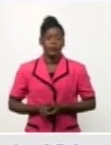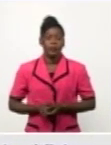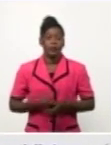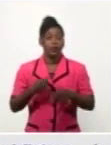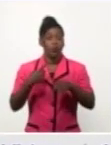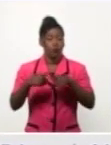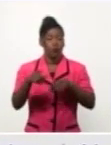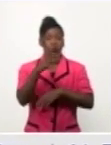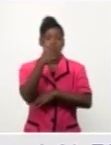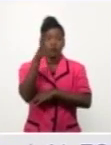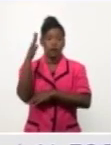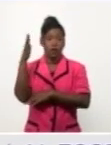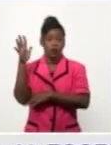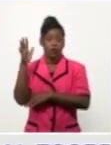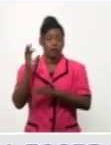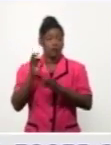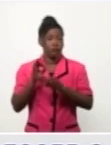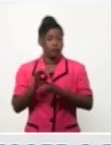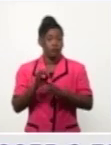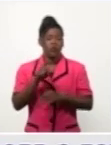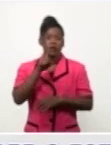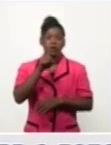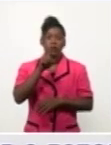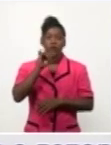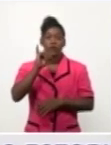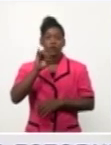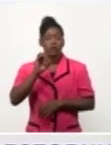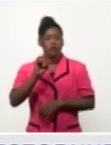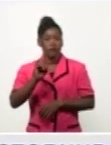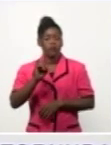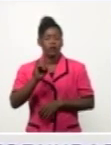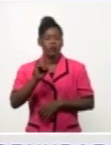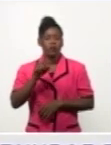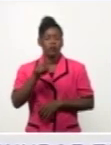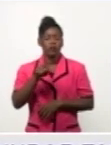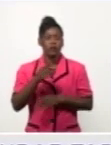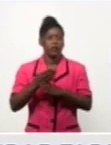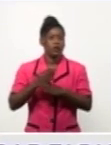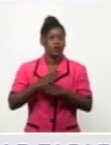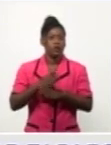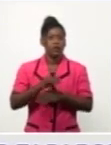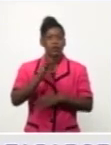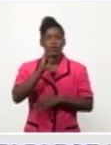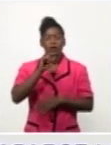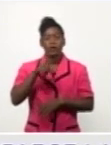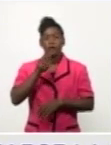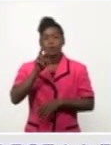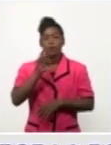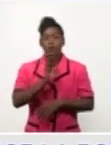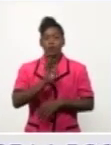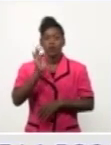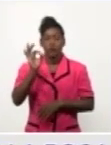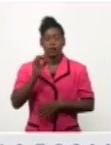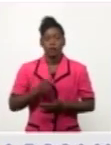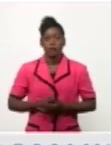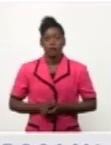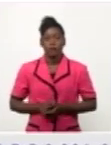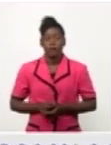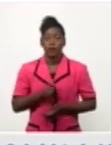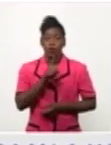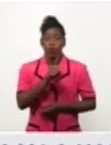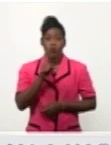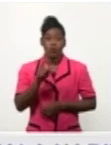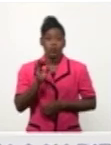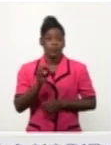of infection abroad, the figure remains unchanged, 160 with 7.2% of all